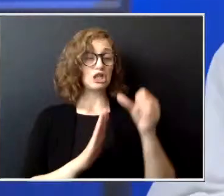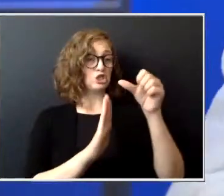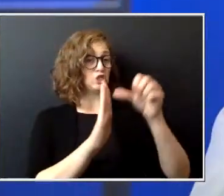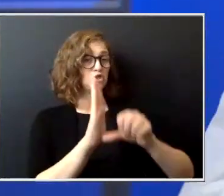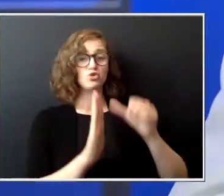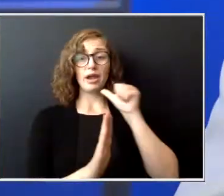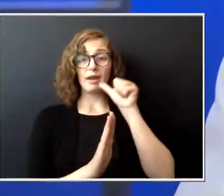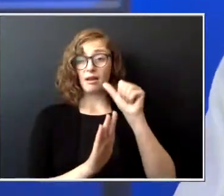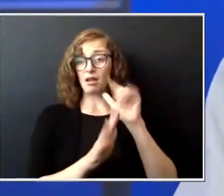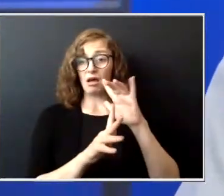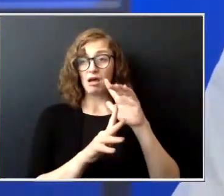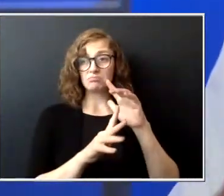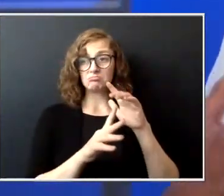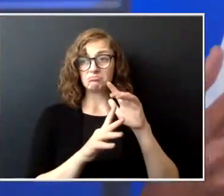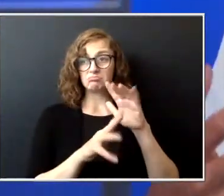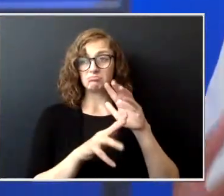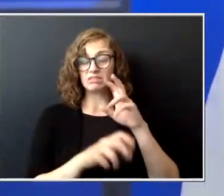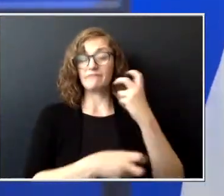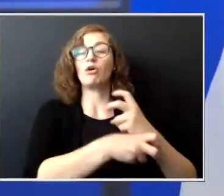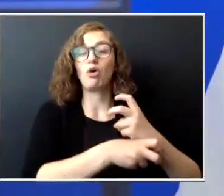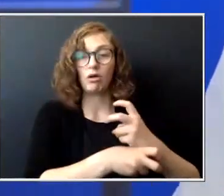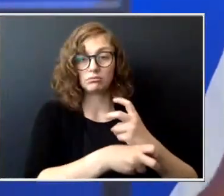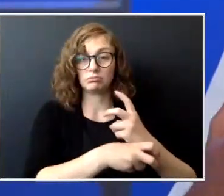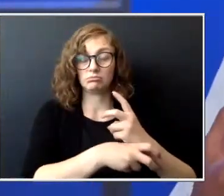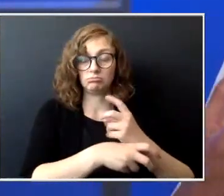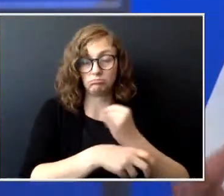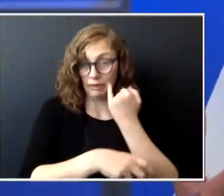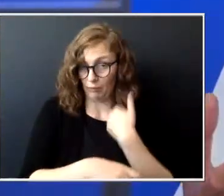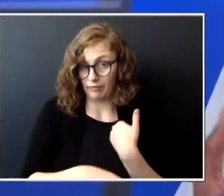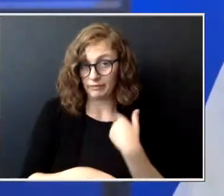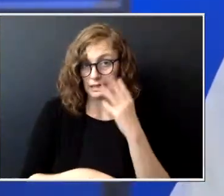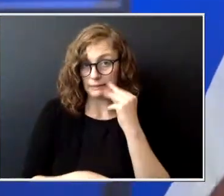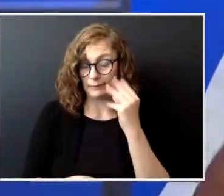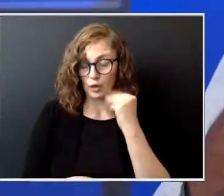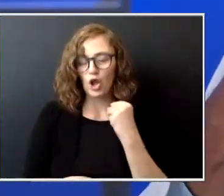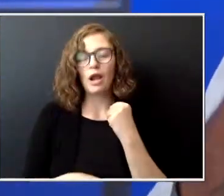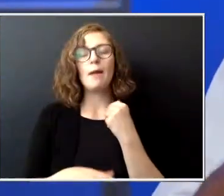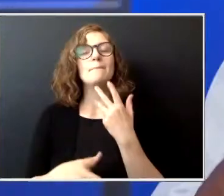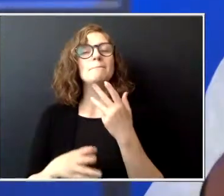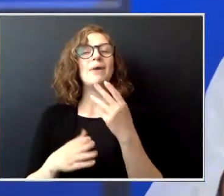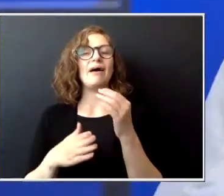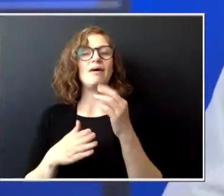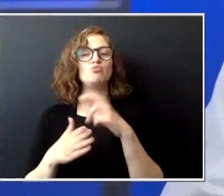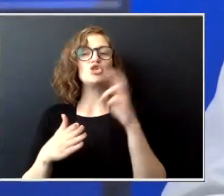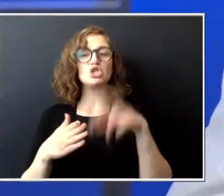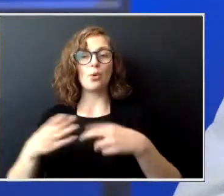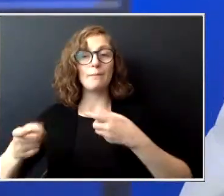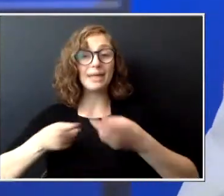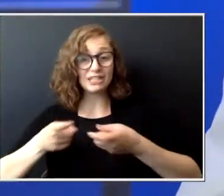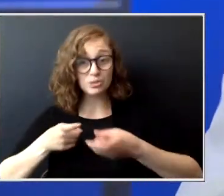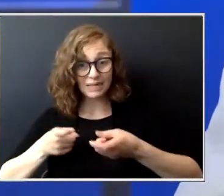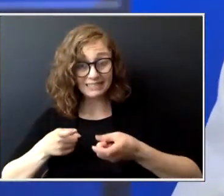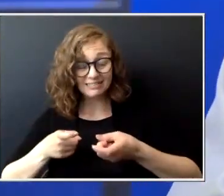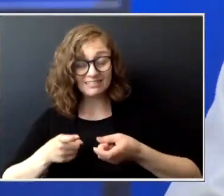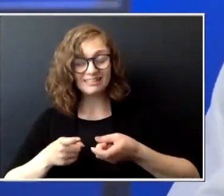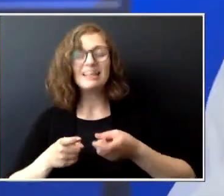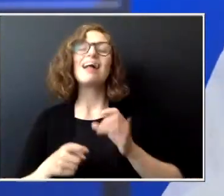difficult for us with experience, it is very difficult to manage the outcomes or say control how things will work